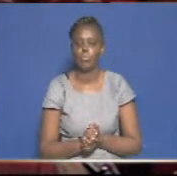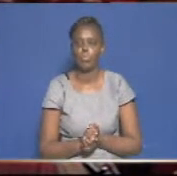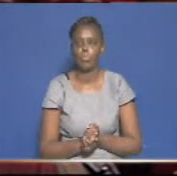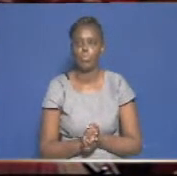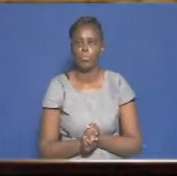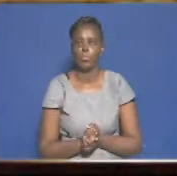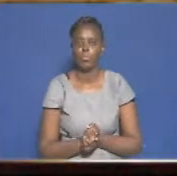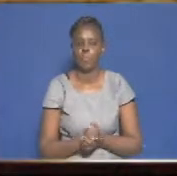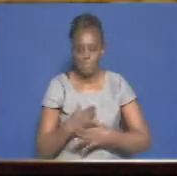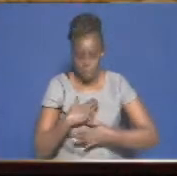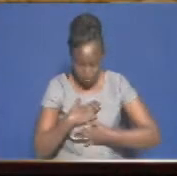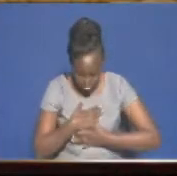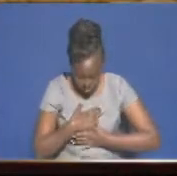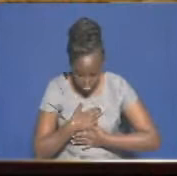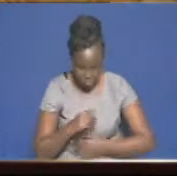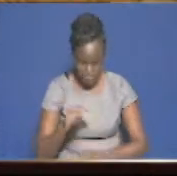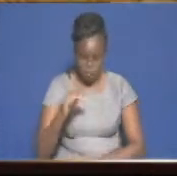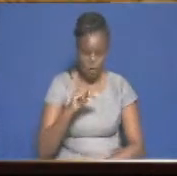Honorable Gikaria.